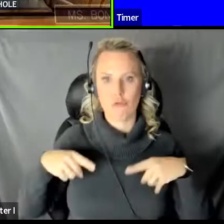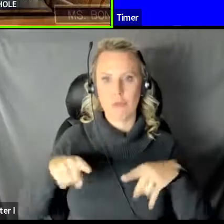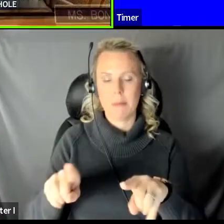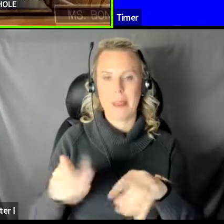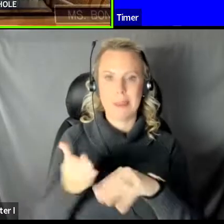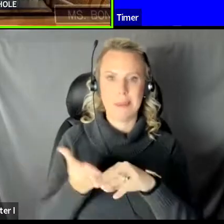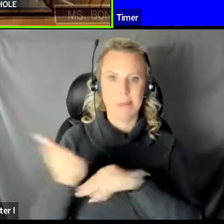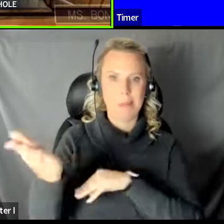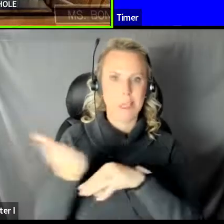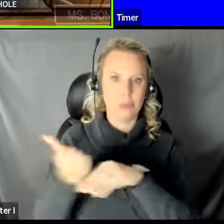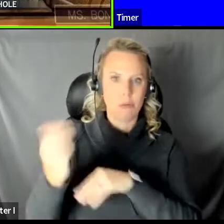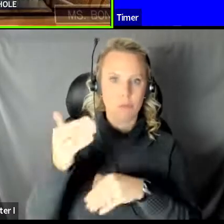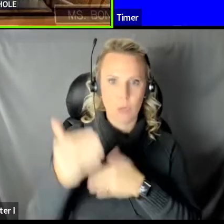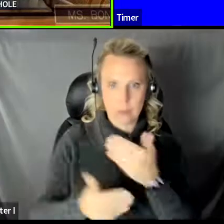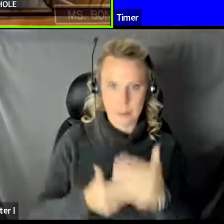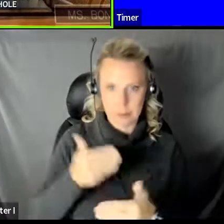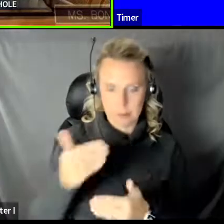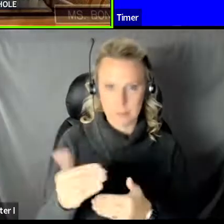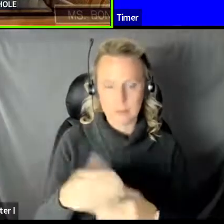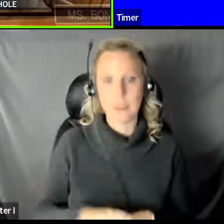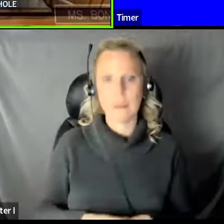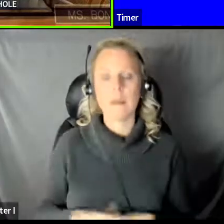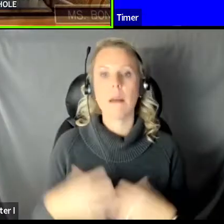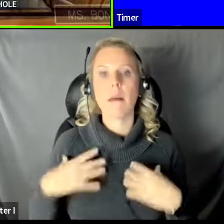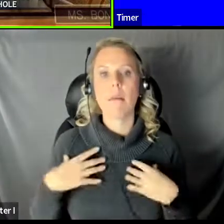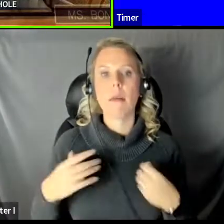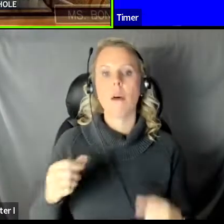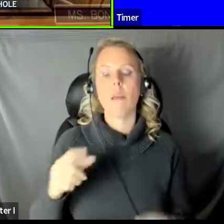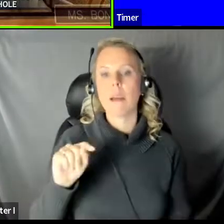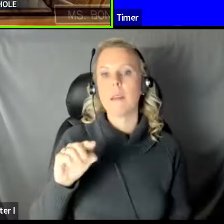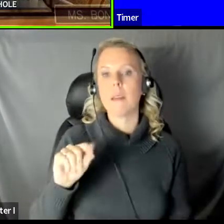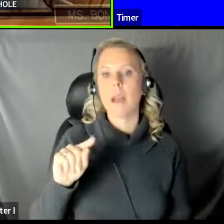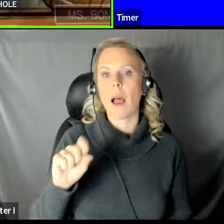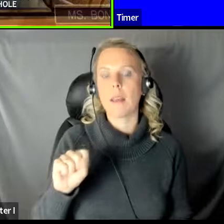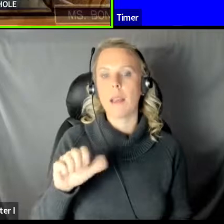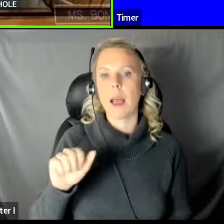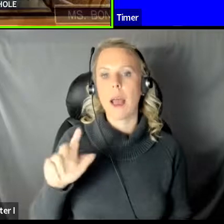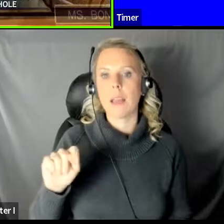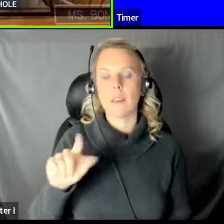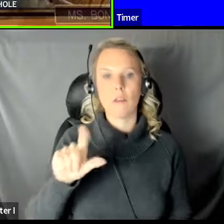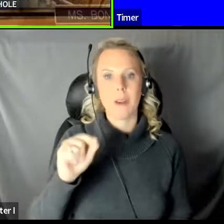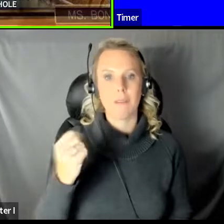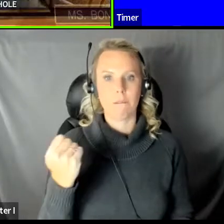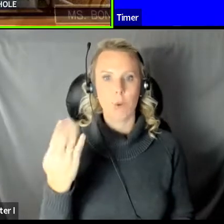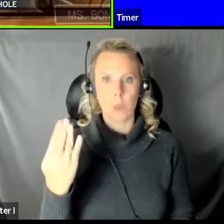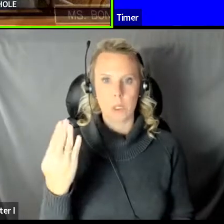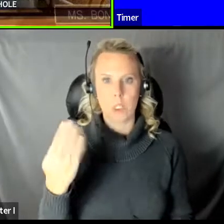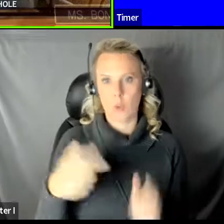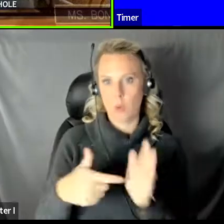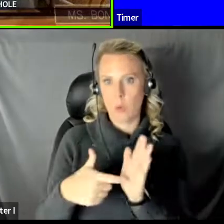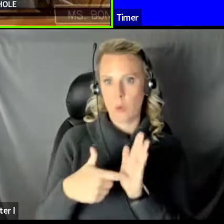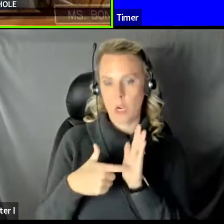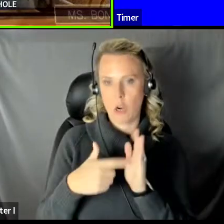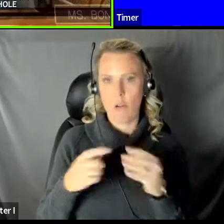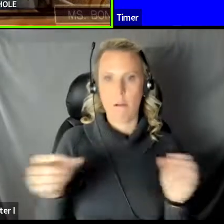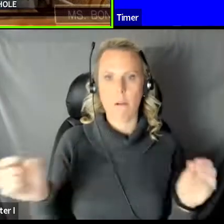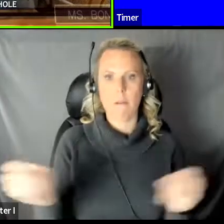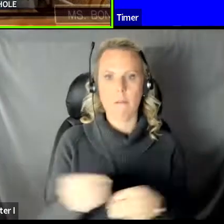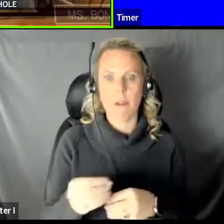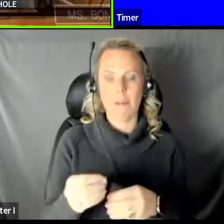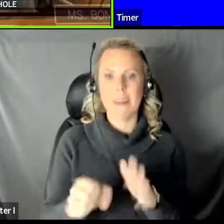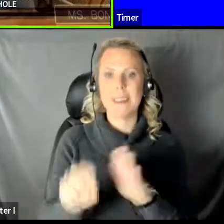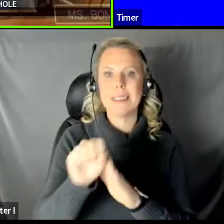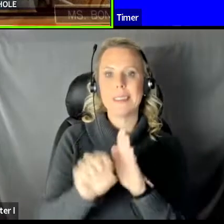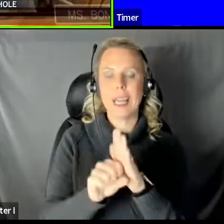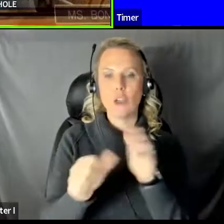submission processes. The Healthy Tots Act of 2014 to require the Office of State